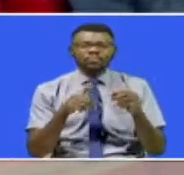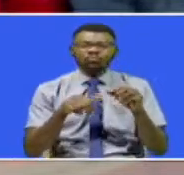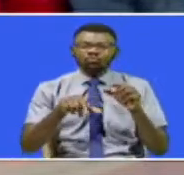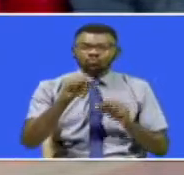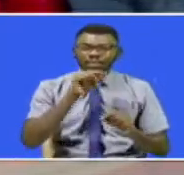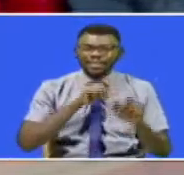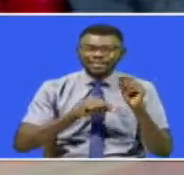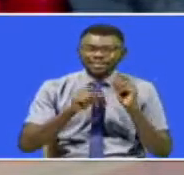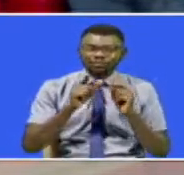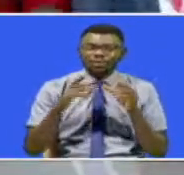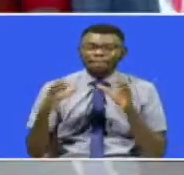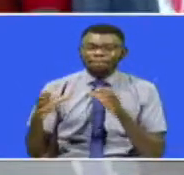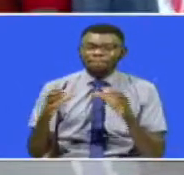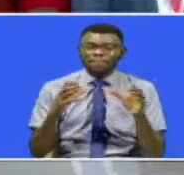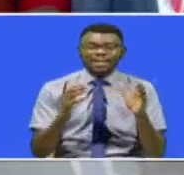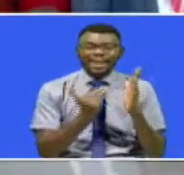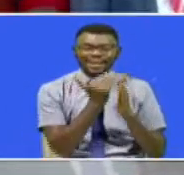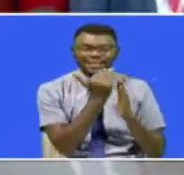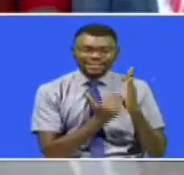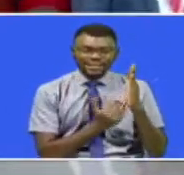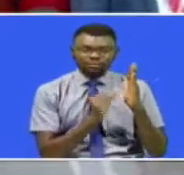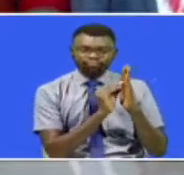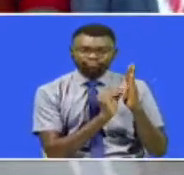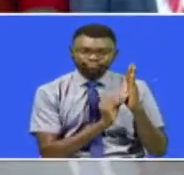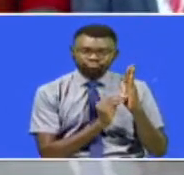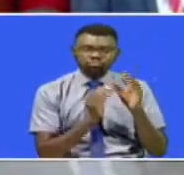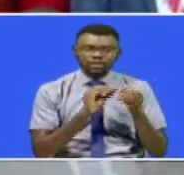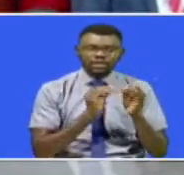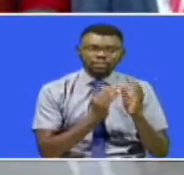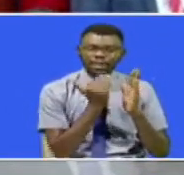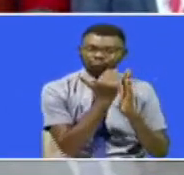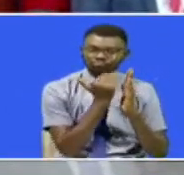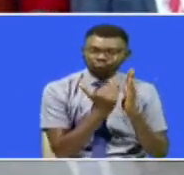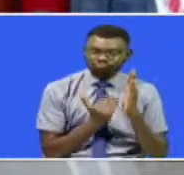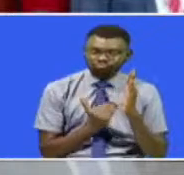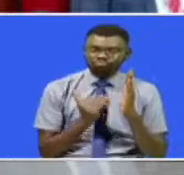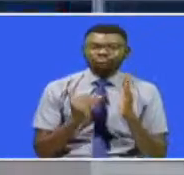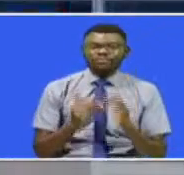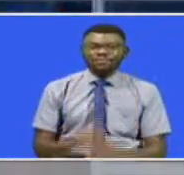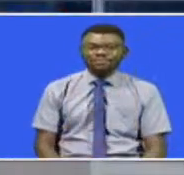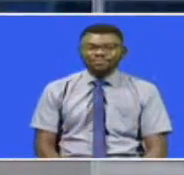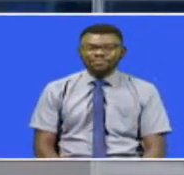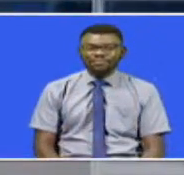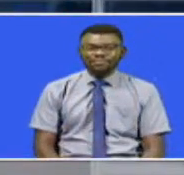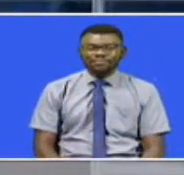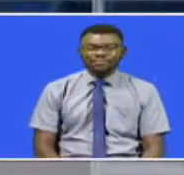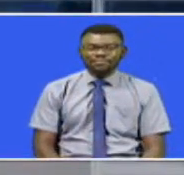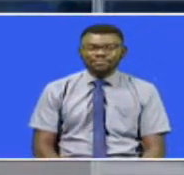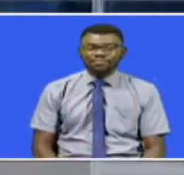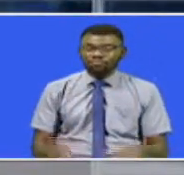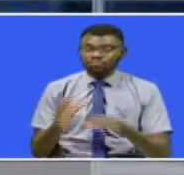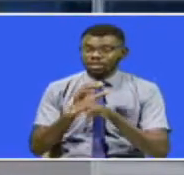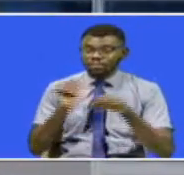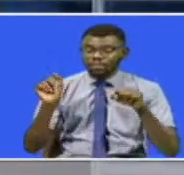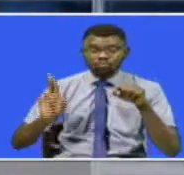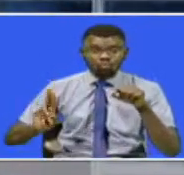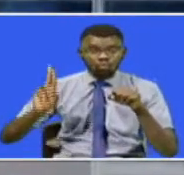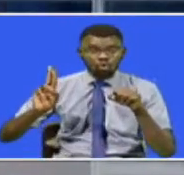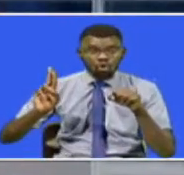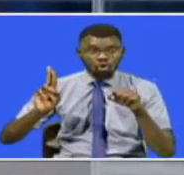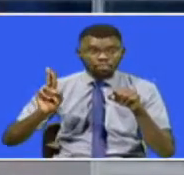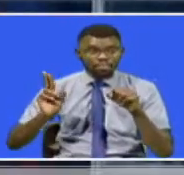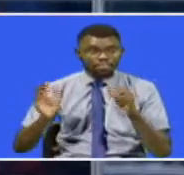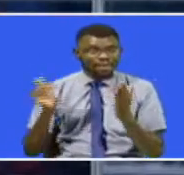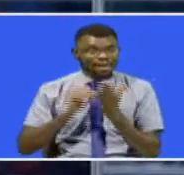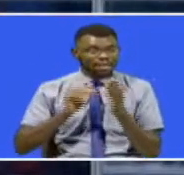been listed on the party list. Murimi Mwangi, KTN News. Now, President Uhuru Kenyatta has